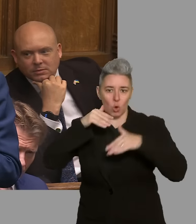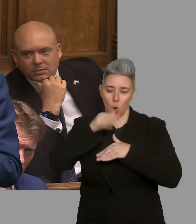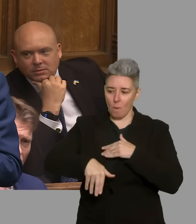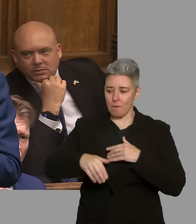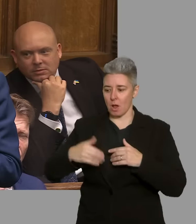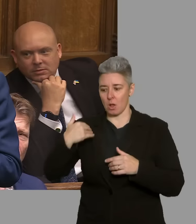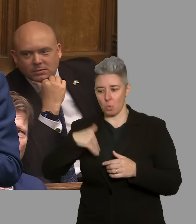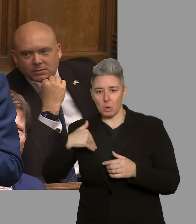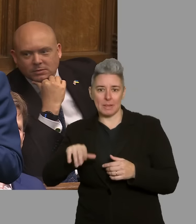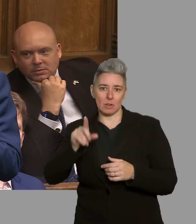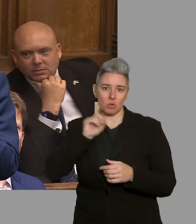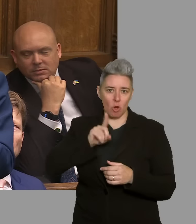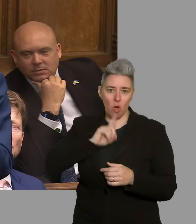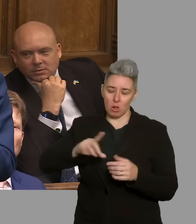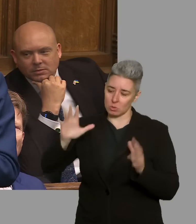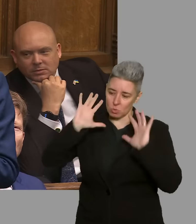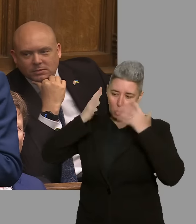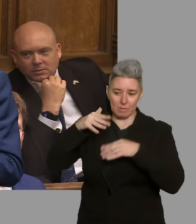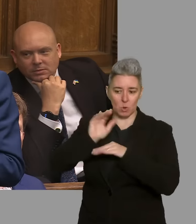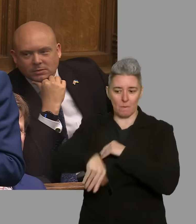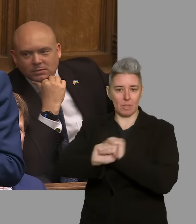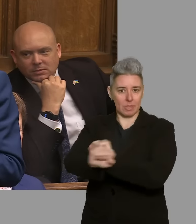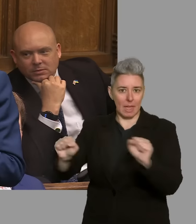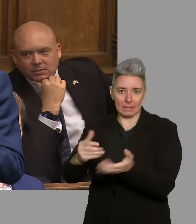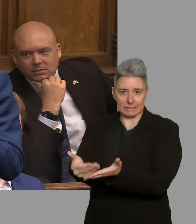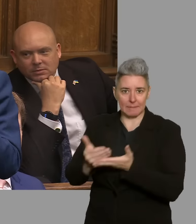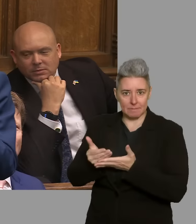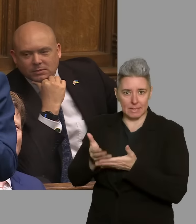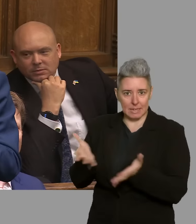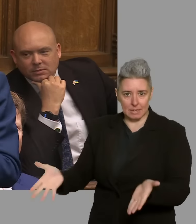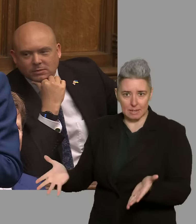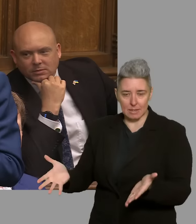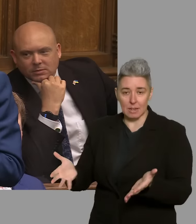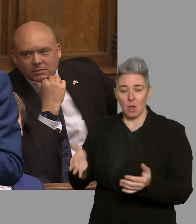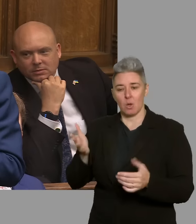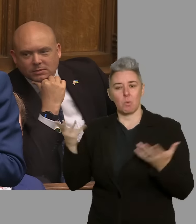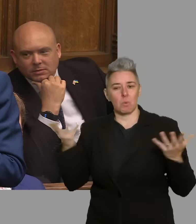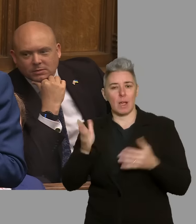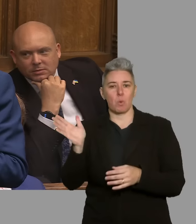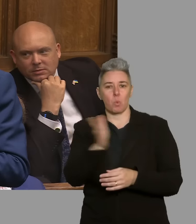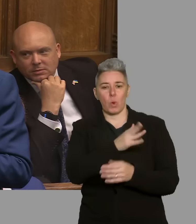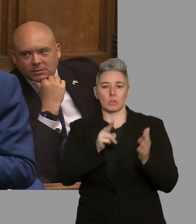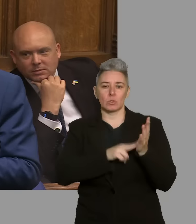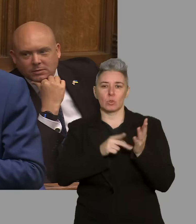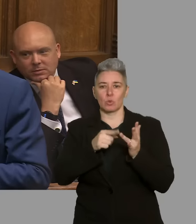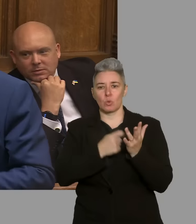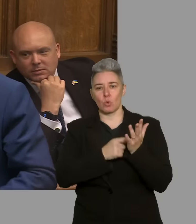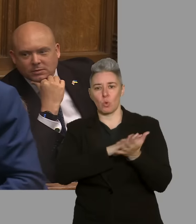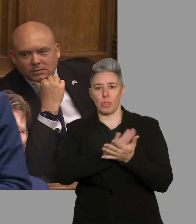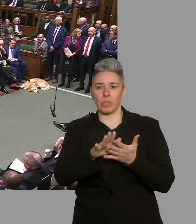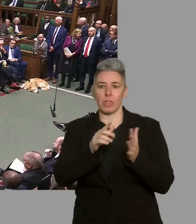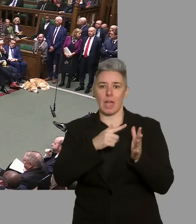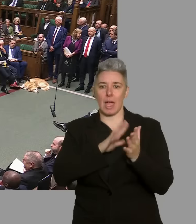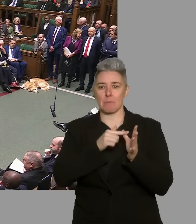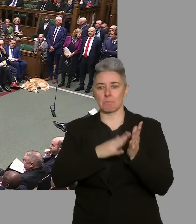of West Northamptonshire. Would the Prime Minister approve of us speeding up the closure of the migrant